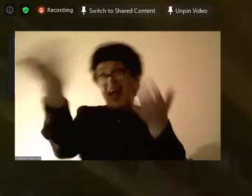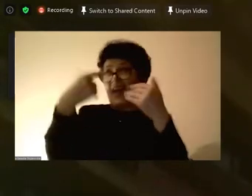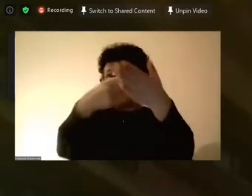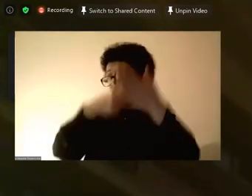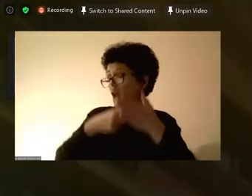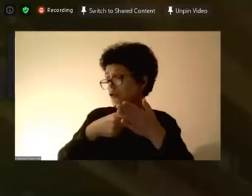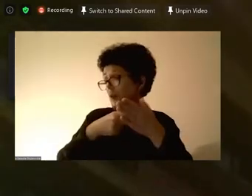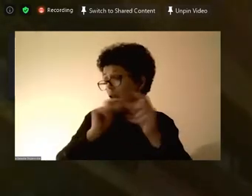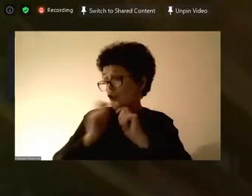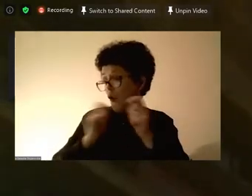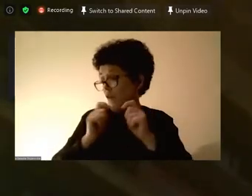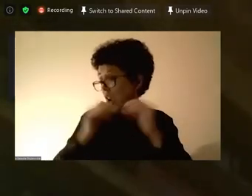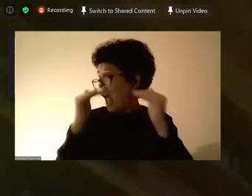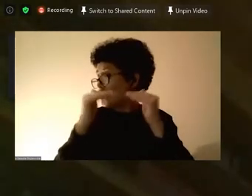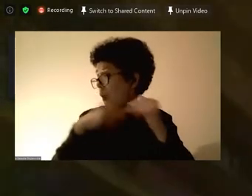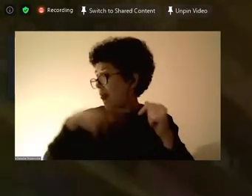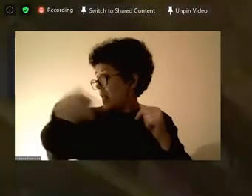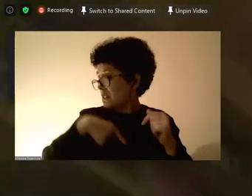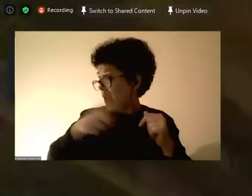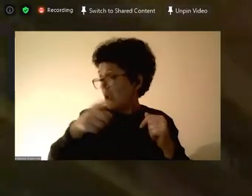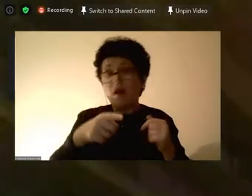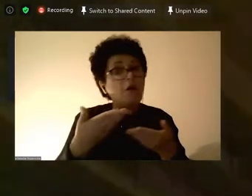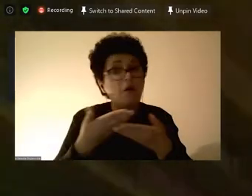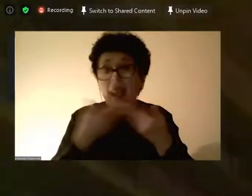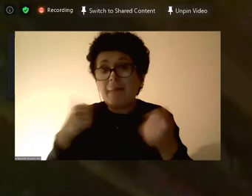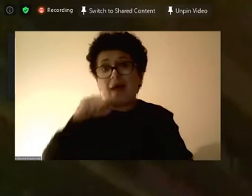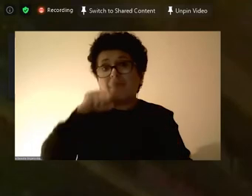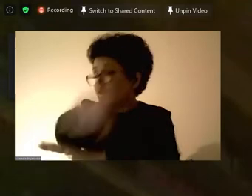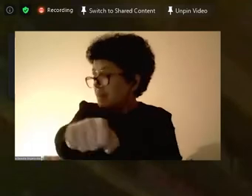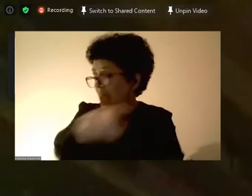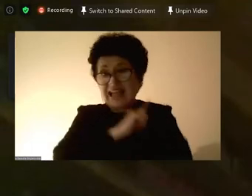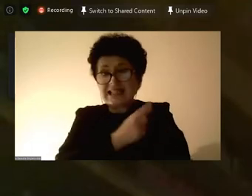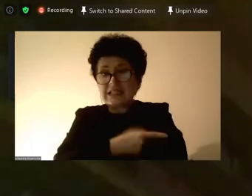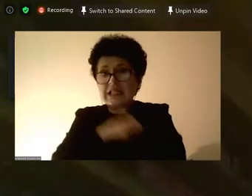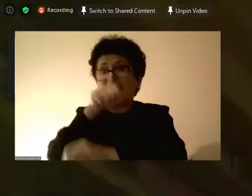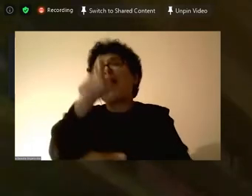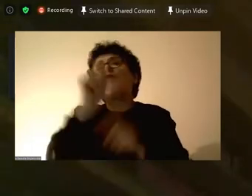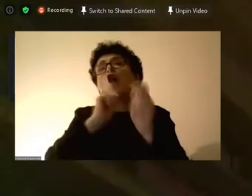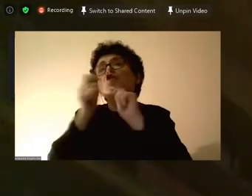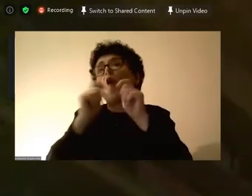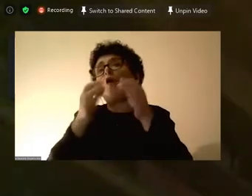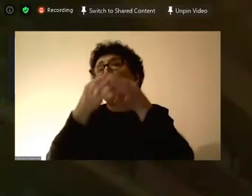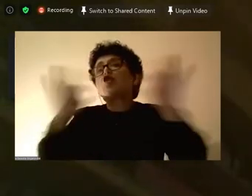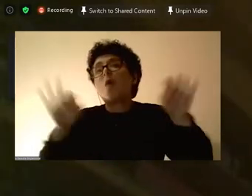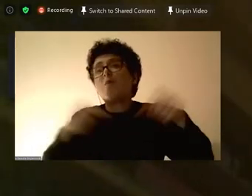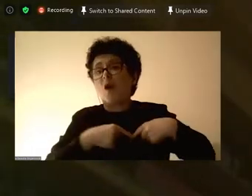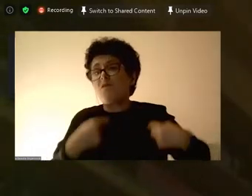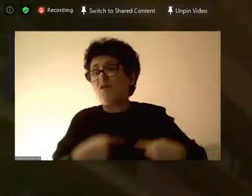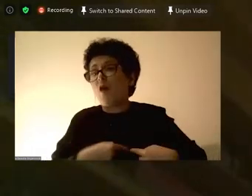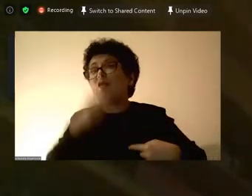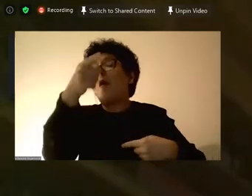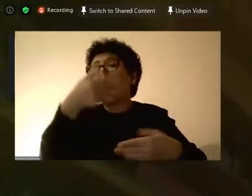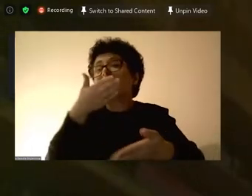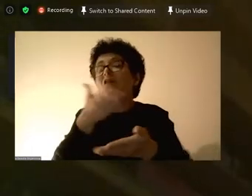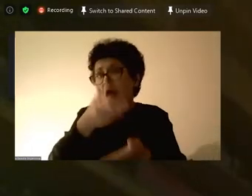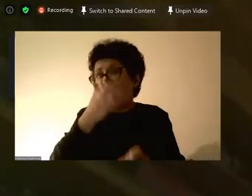coercion involved. This behavior, it's appropriate for their age, because at 15 years old, this is